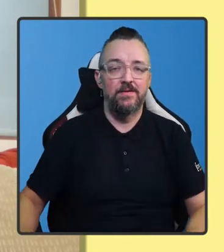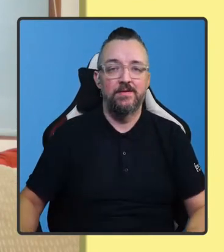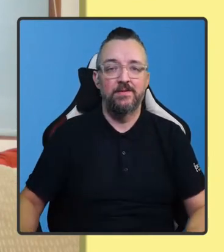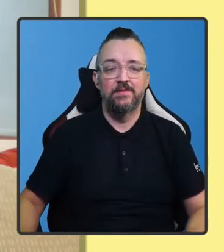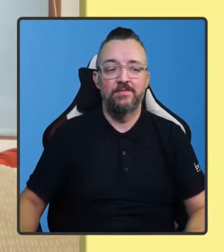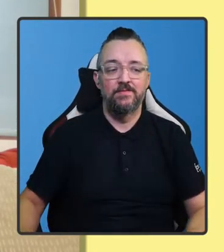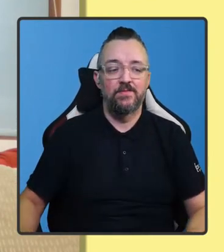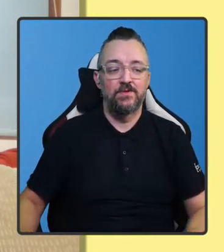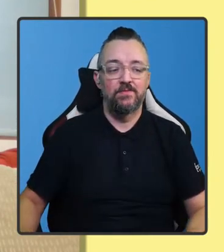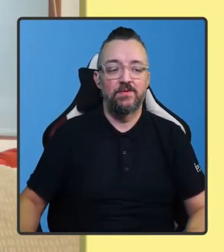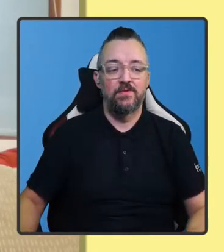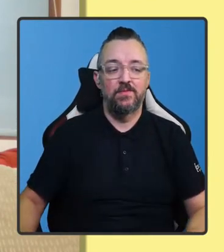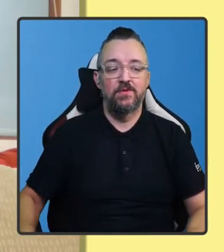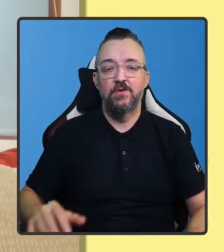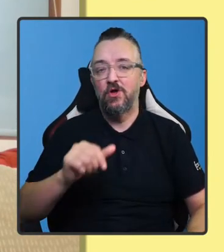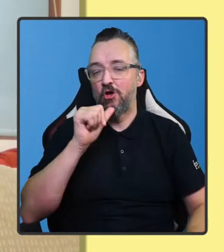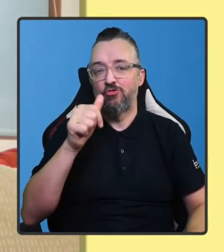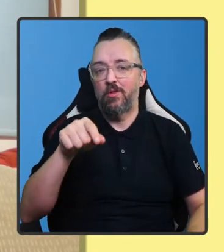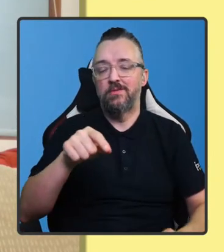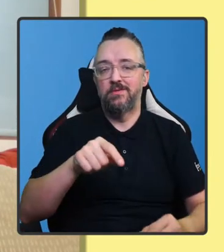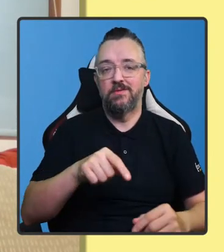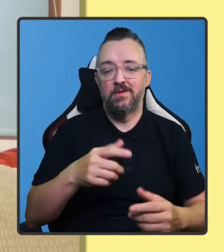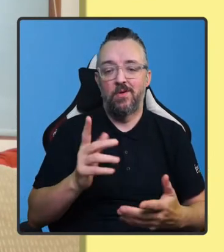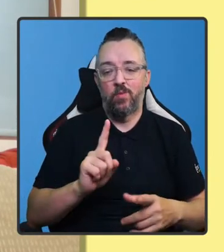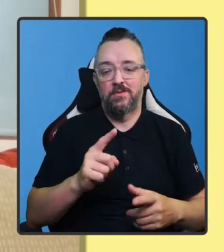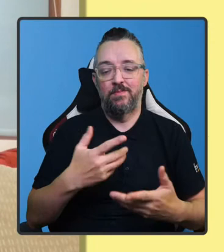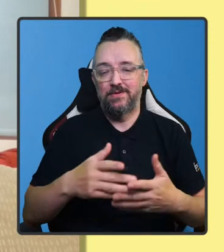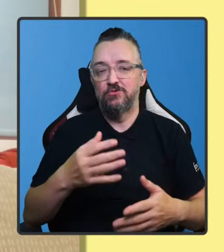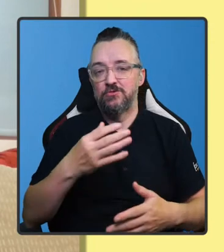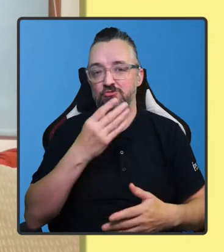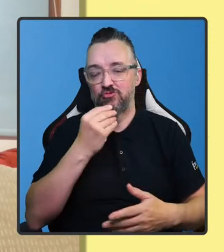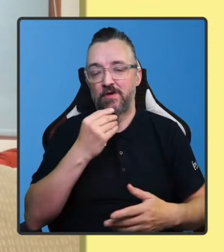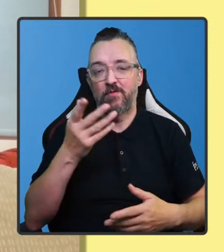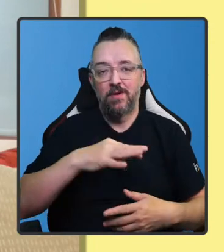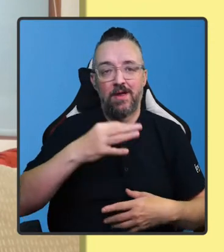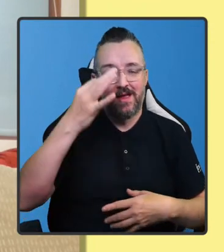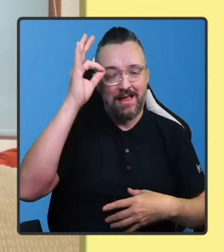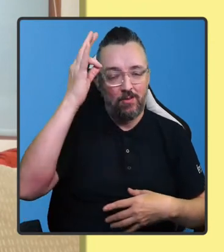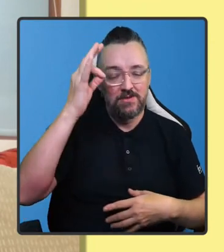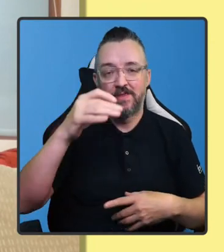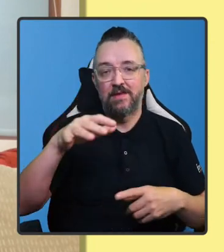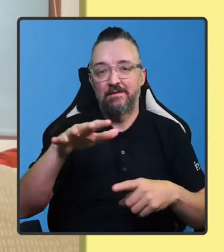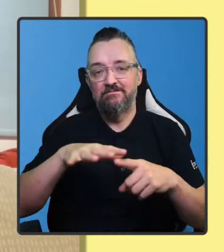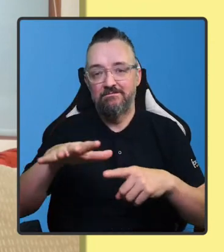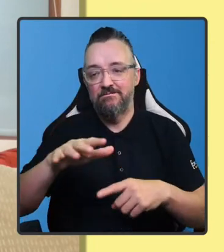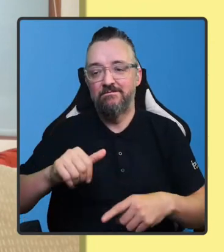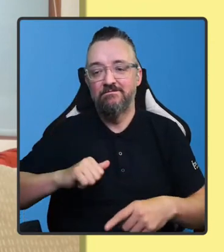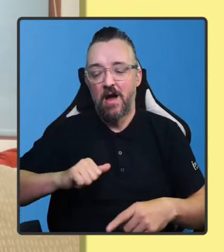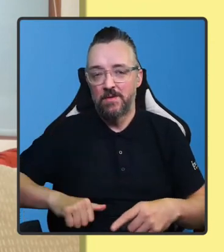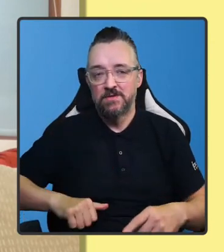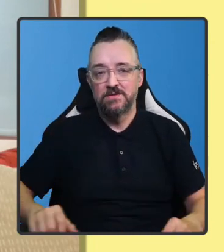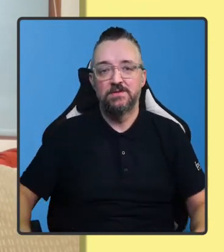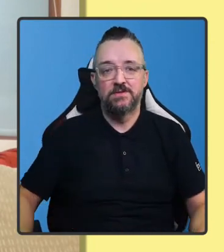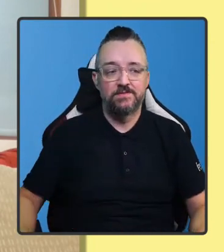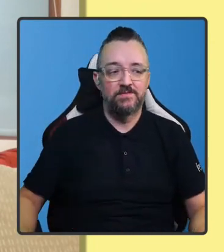that's at presently used by councils and farmers